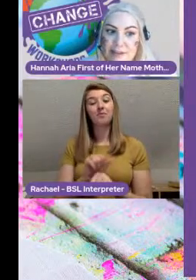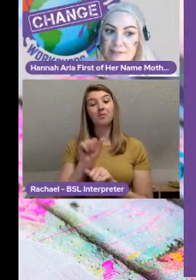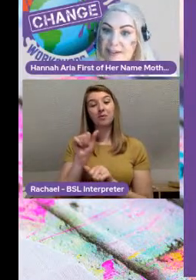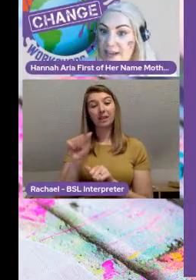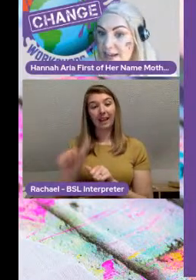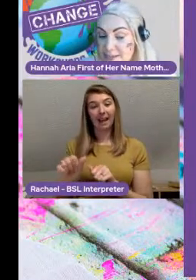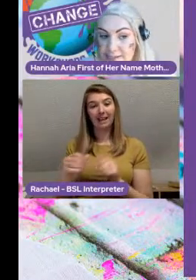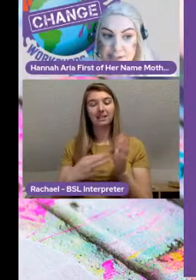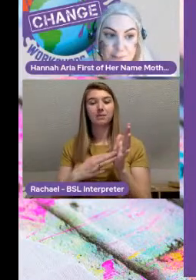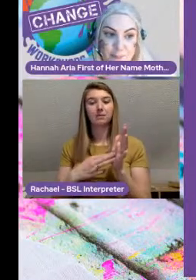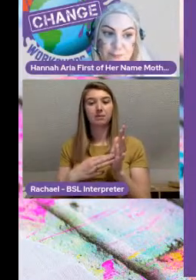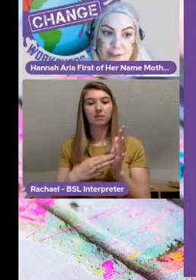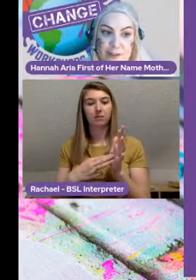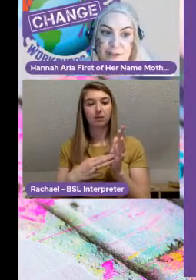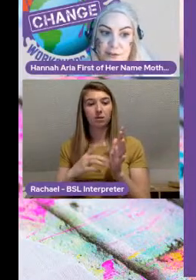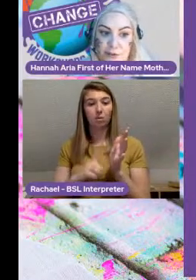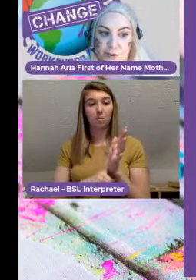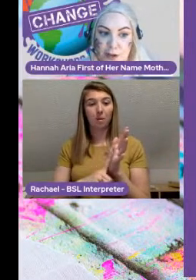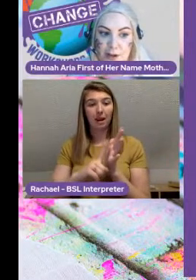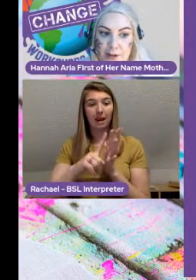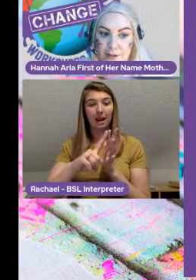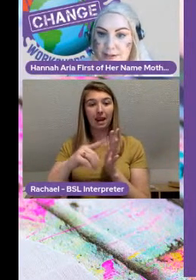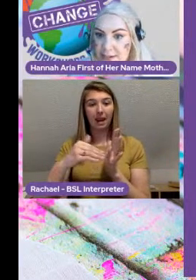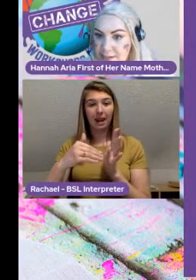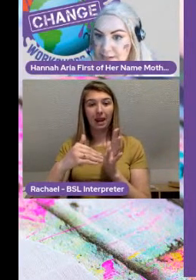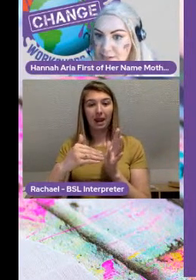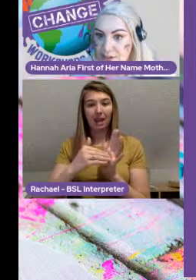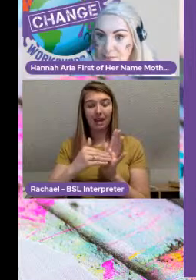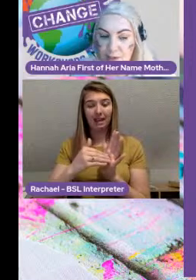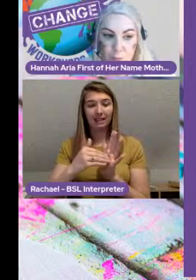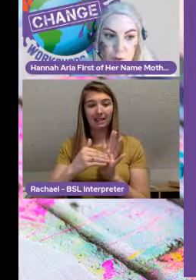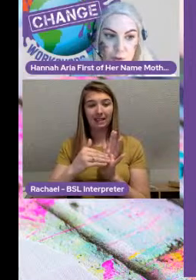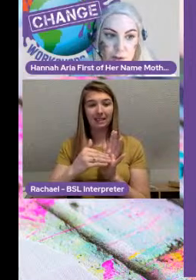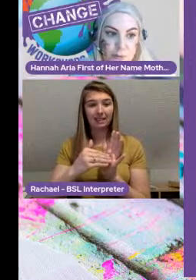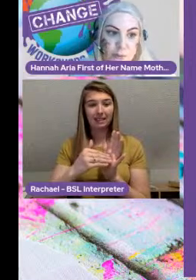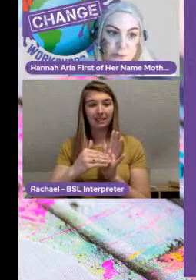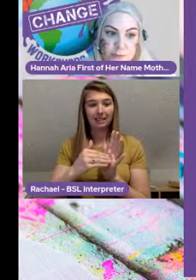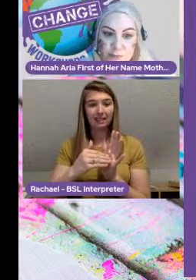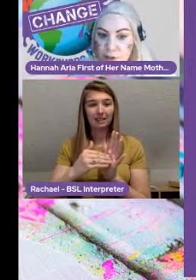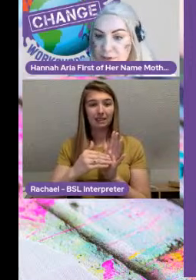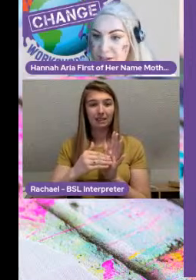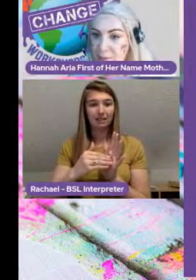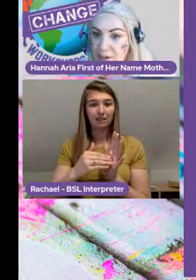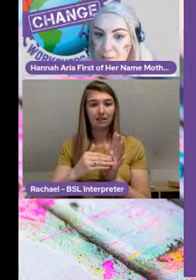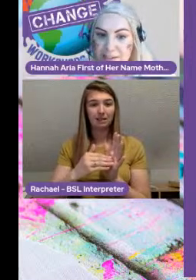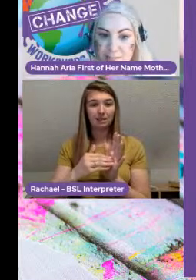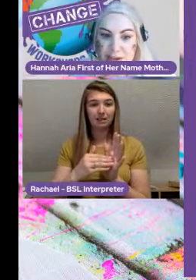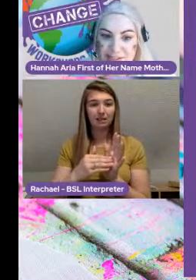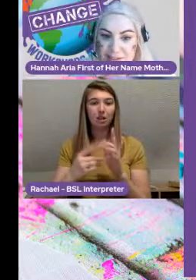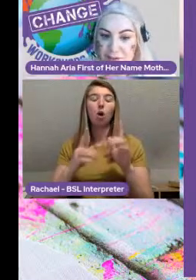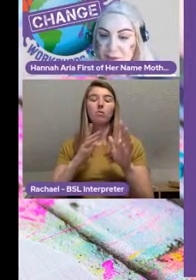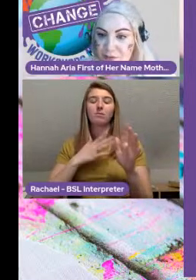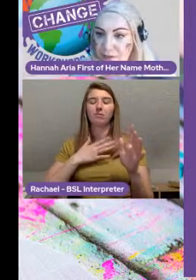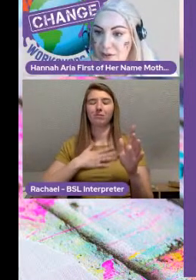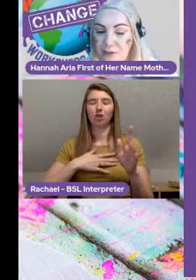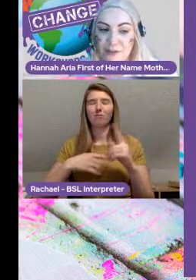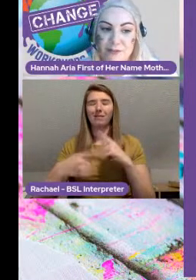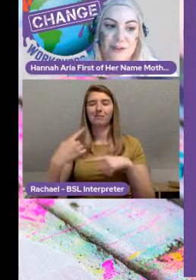we have Liz. So Liz is going to be what? Oh, sorry. Can we go back to